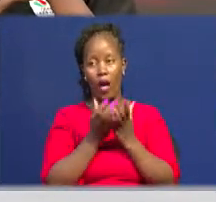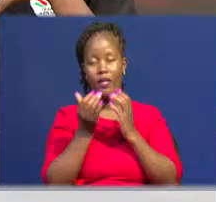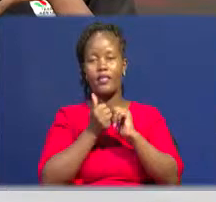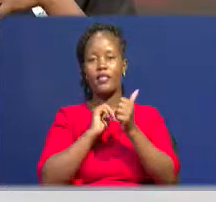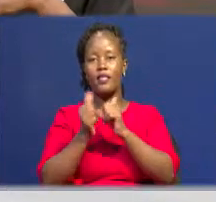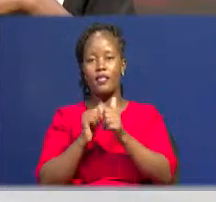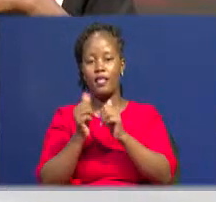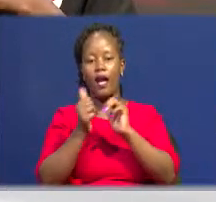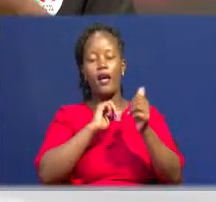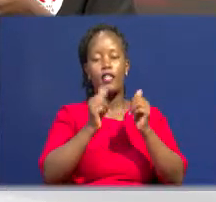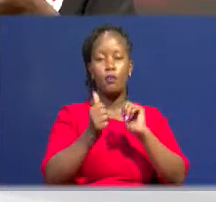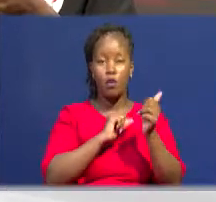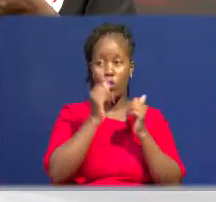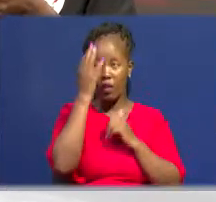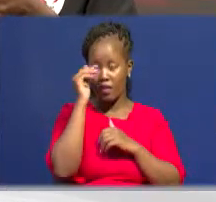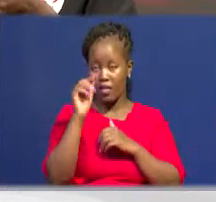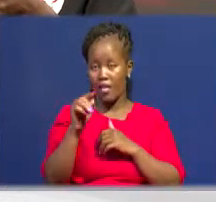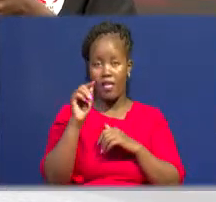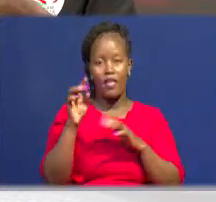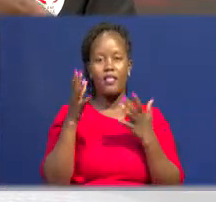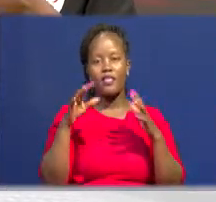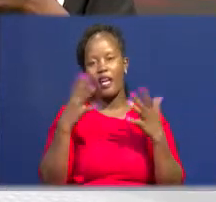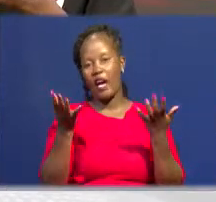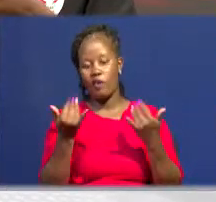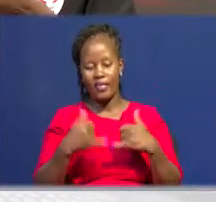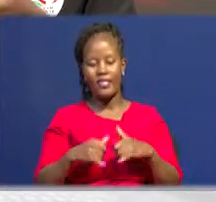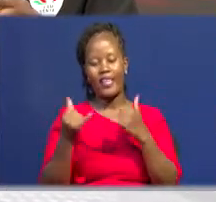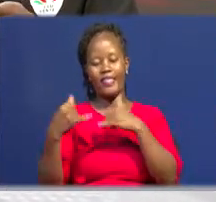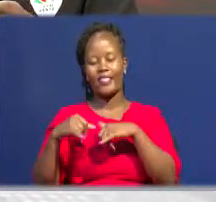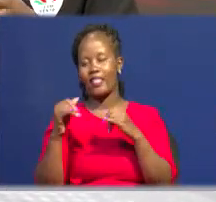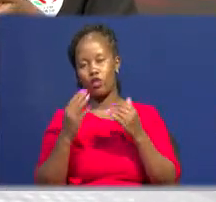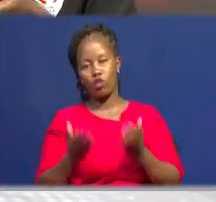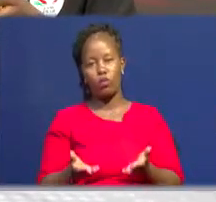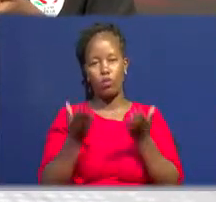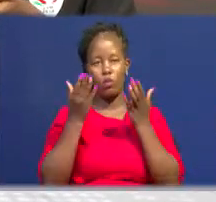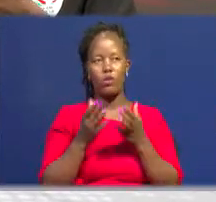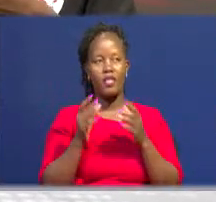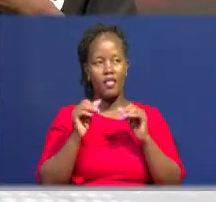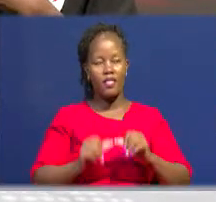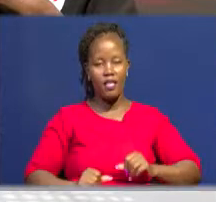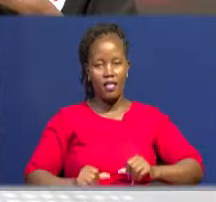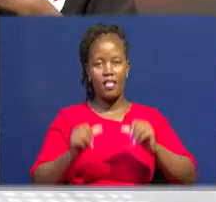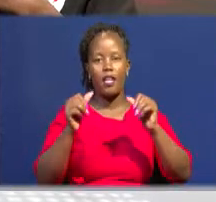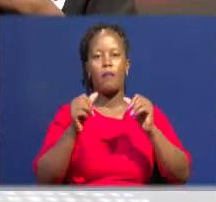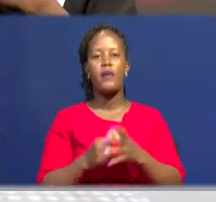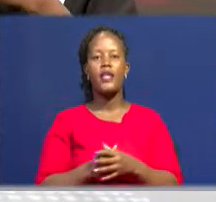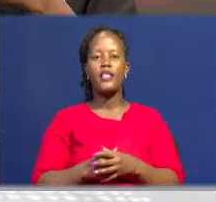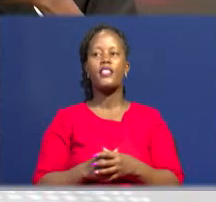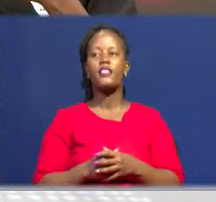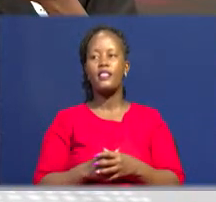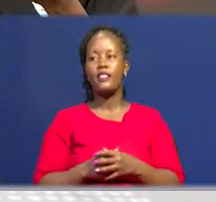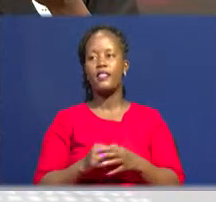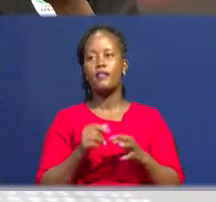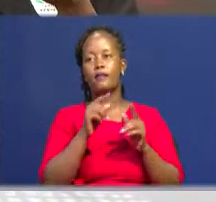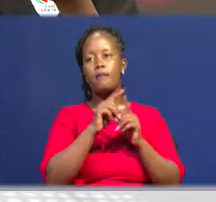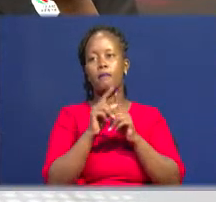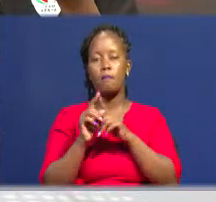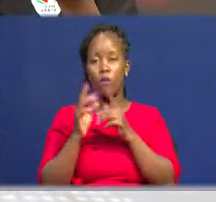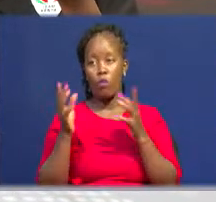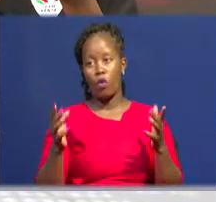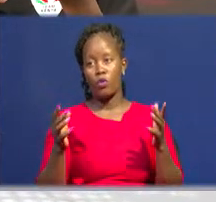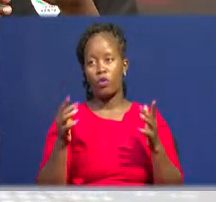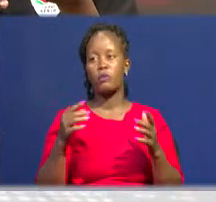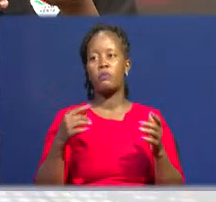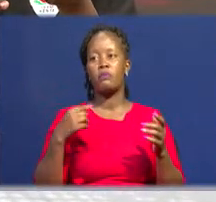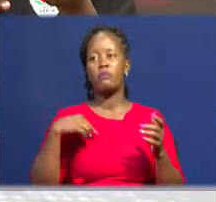because it speaks to what the sports world is trying to do to promote sustainability in sports. And like for us, I